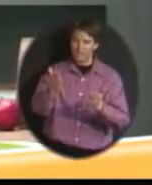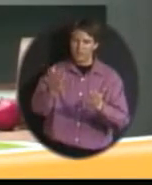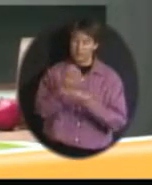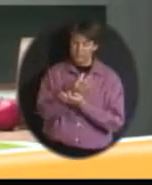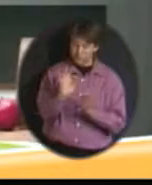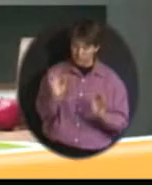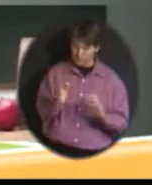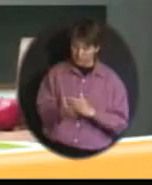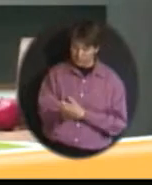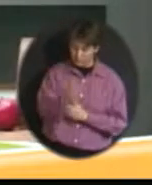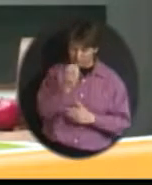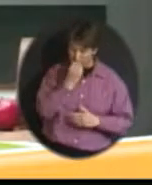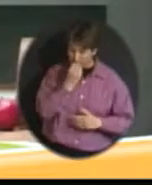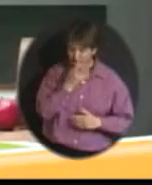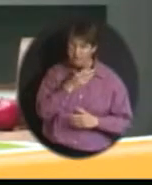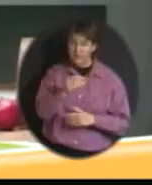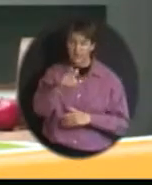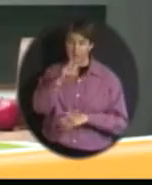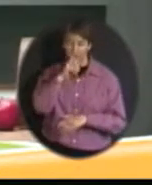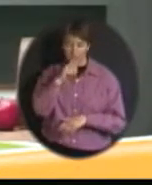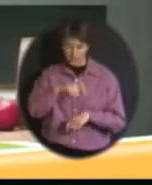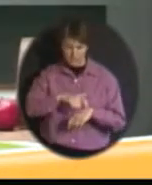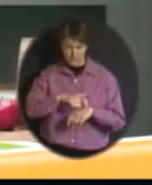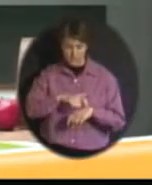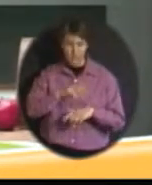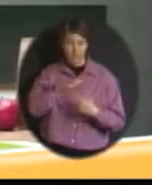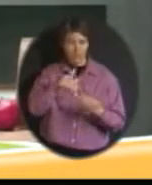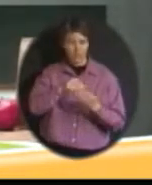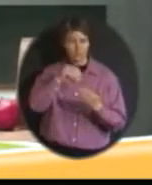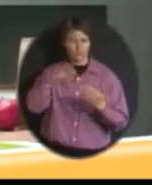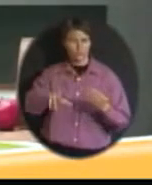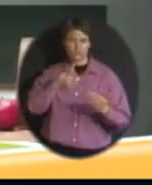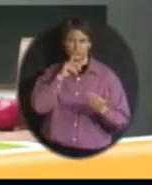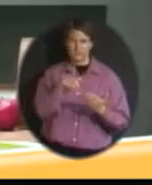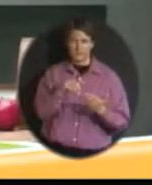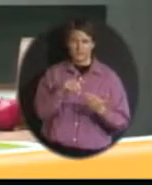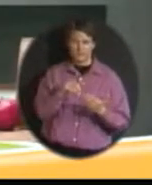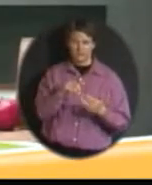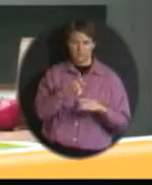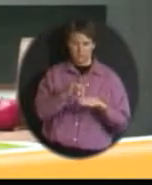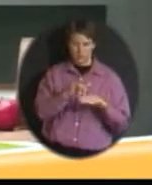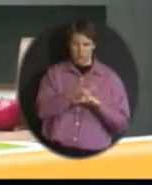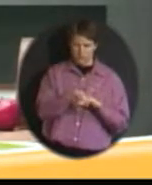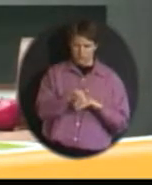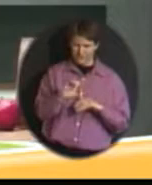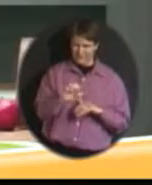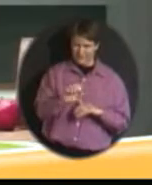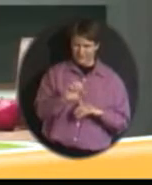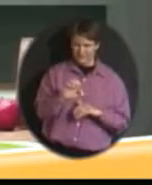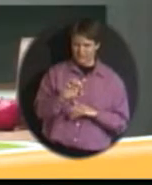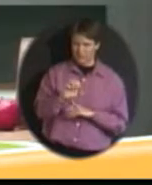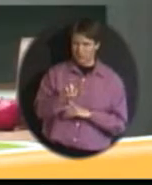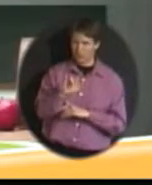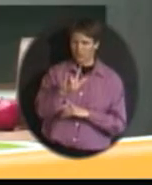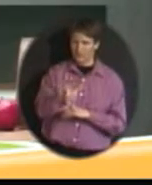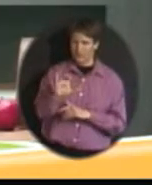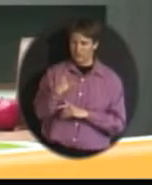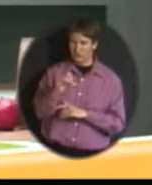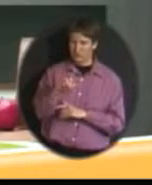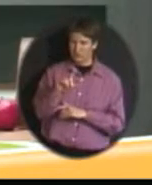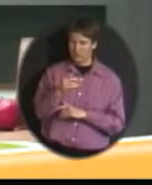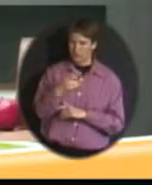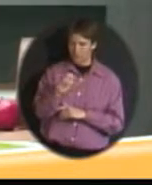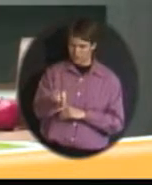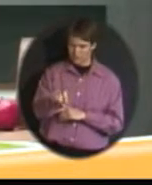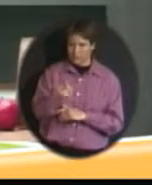breakfast and lunch to all students K through 8, actually early childhood through 8th grade, that are enrolled and attending at our summer sites. And